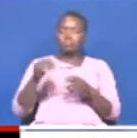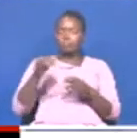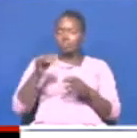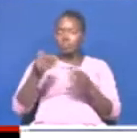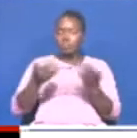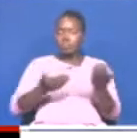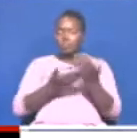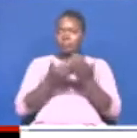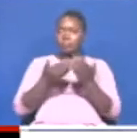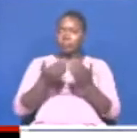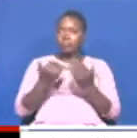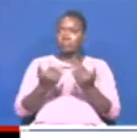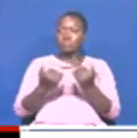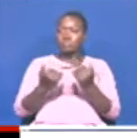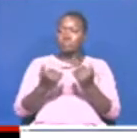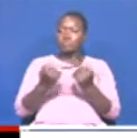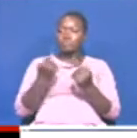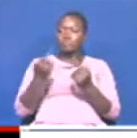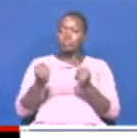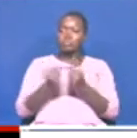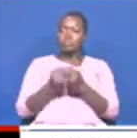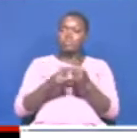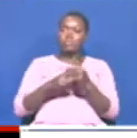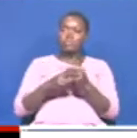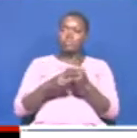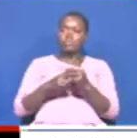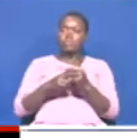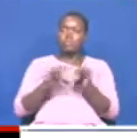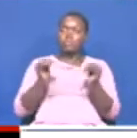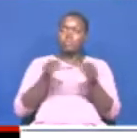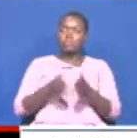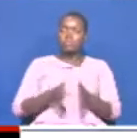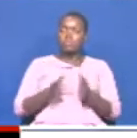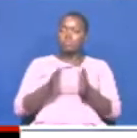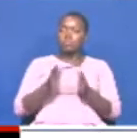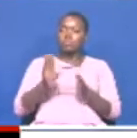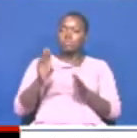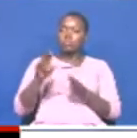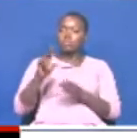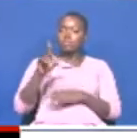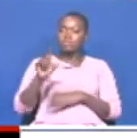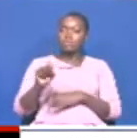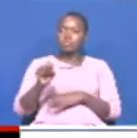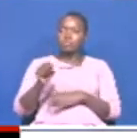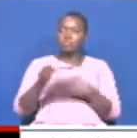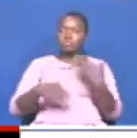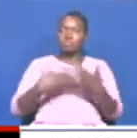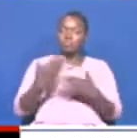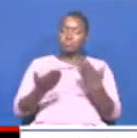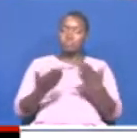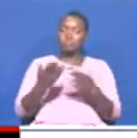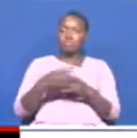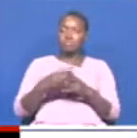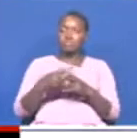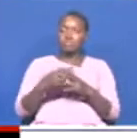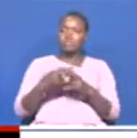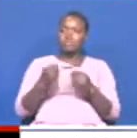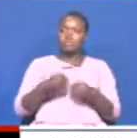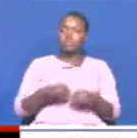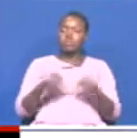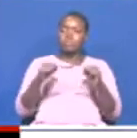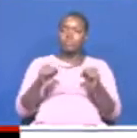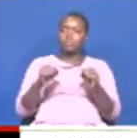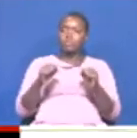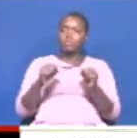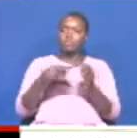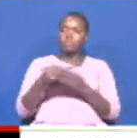170 bulls newly born, and we are happy because maybe very soon we will be able to sell